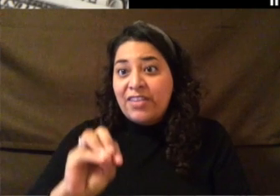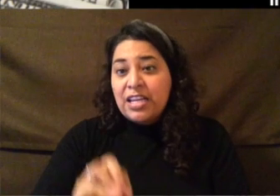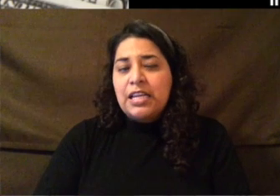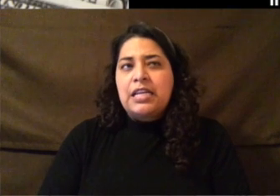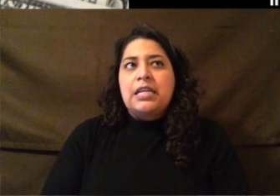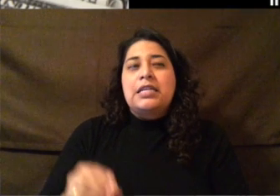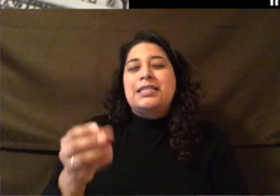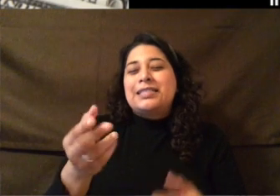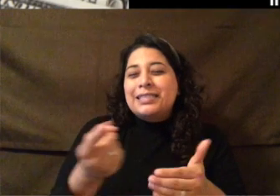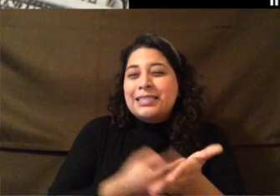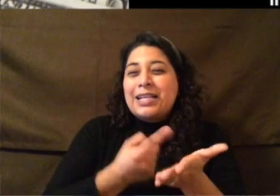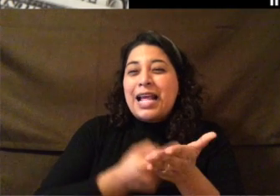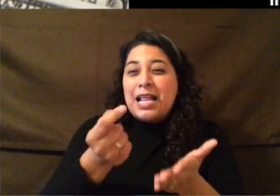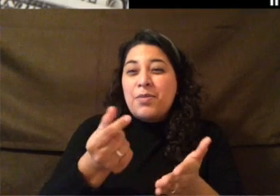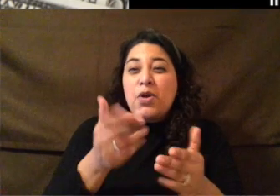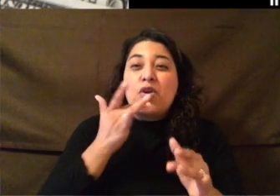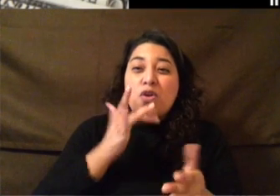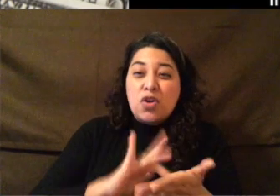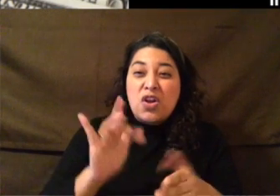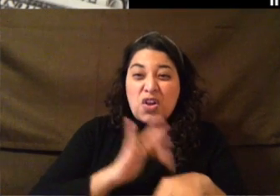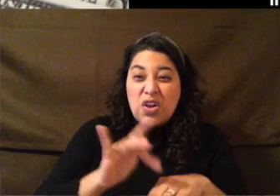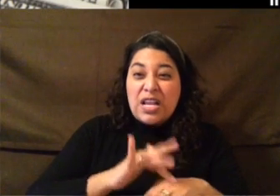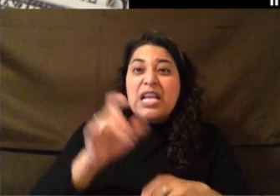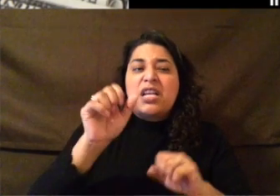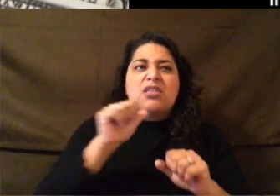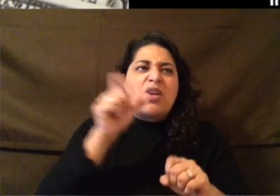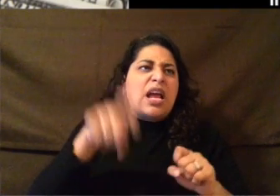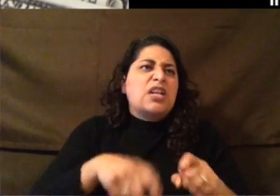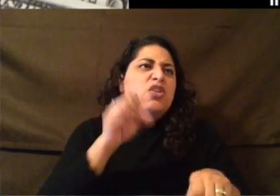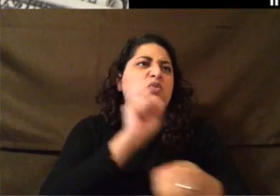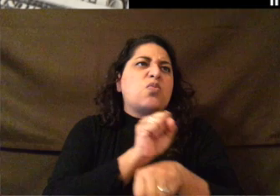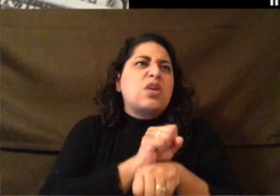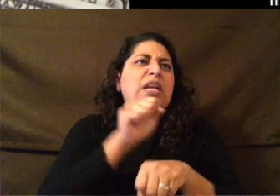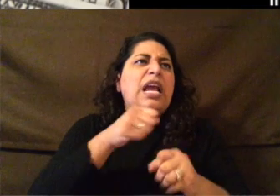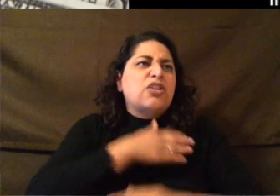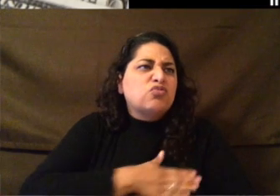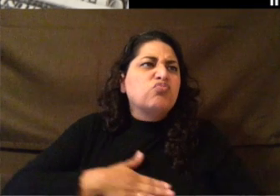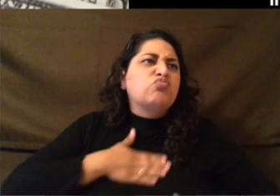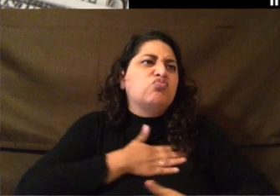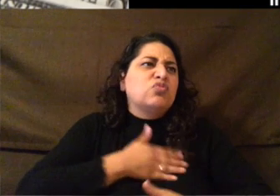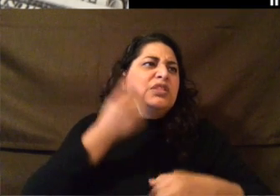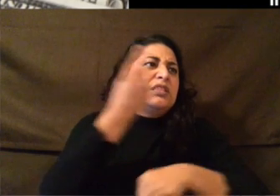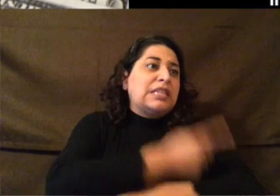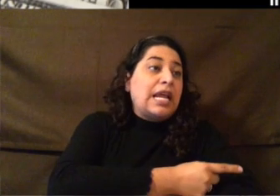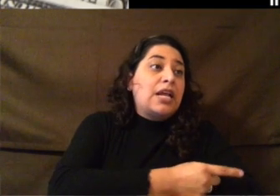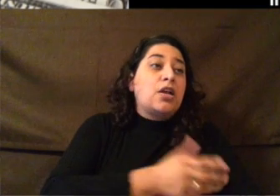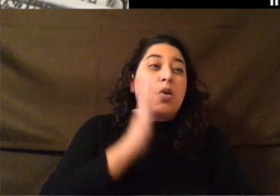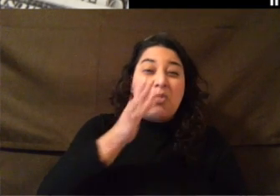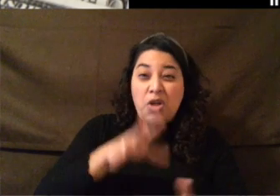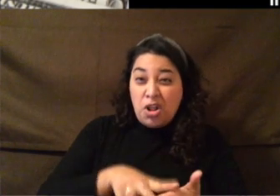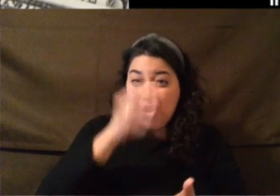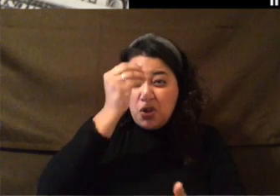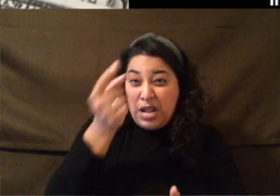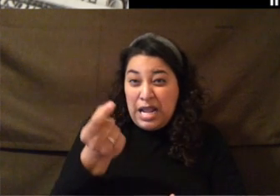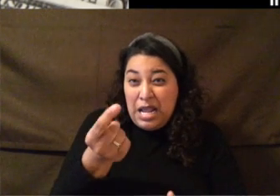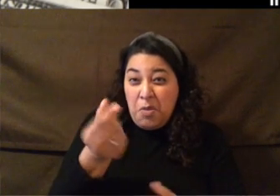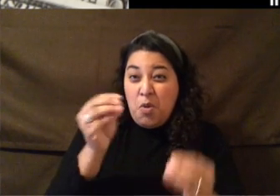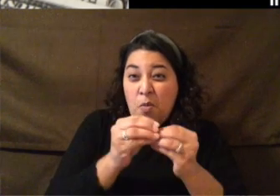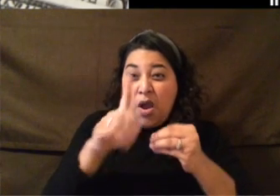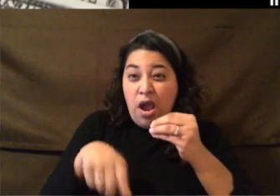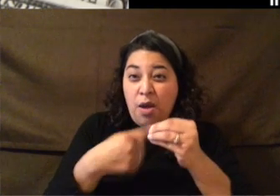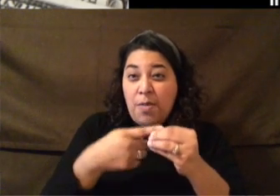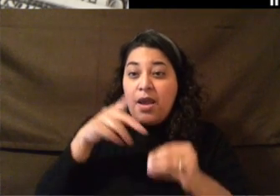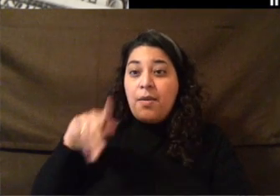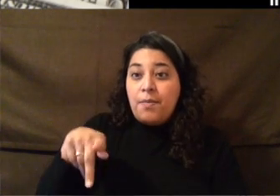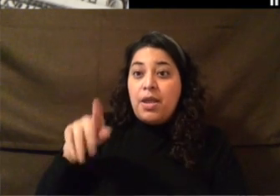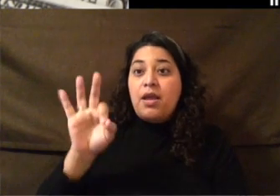70. Sometimes a little bit earlier than that, but you don't have to work anymore and you can enjoy your days. So we're going to learn a little bit